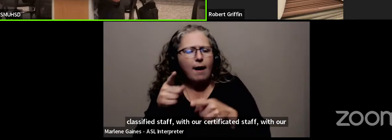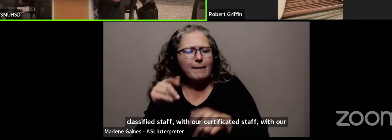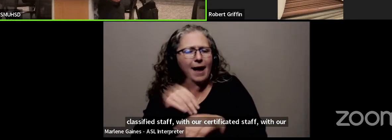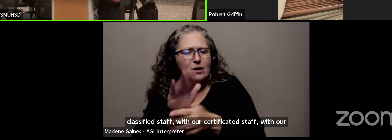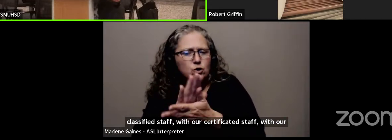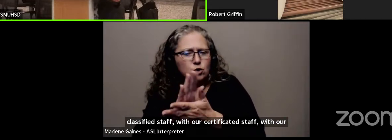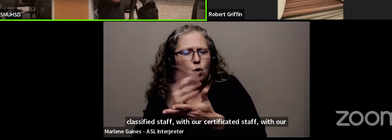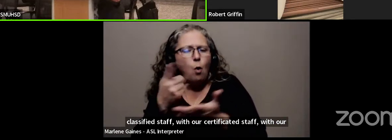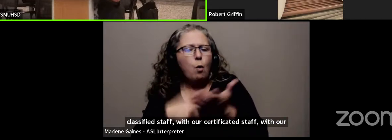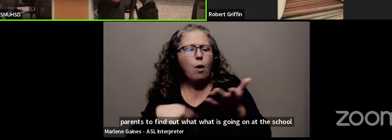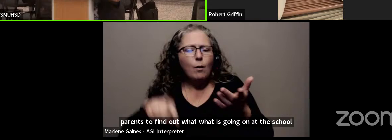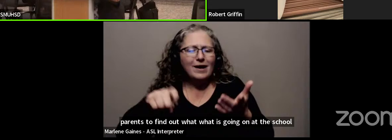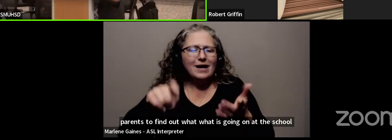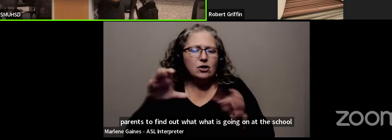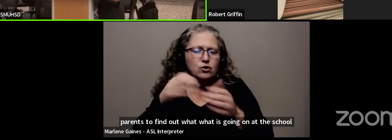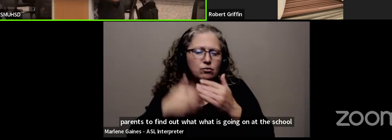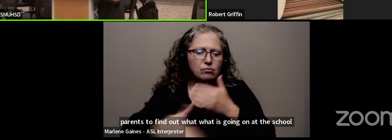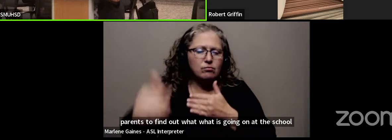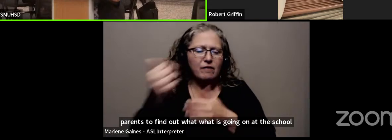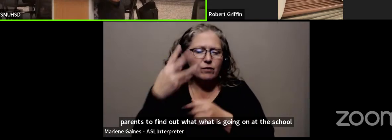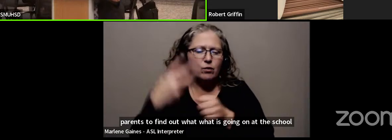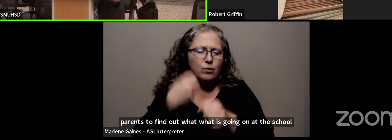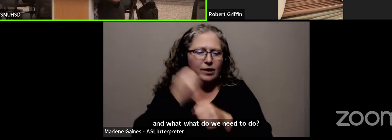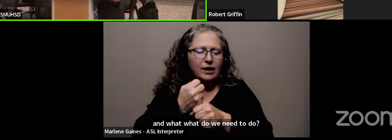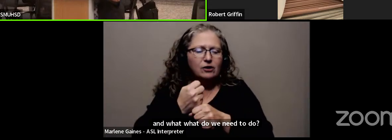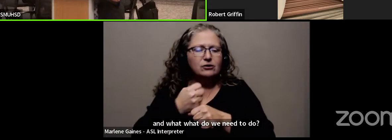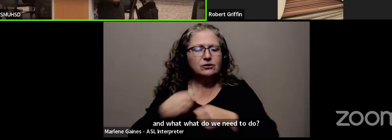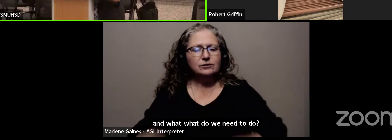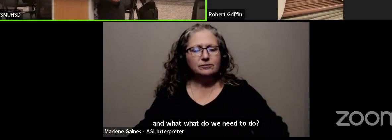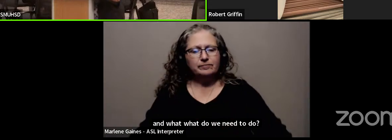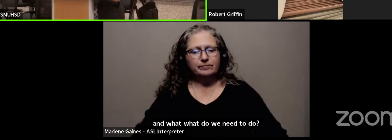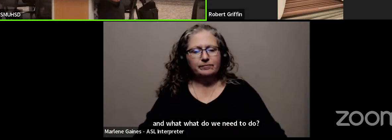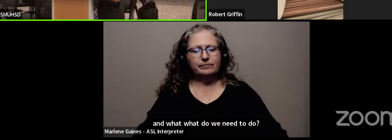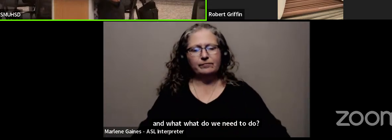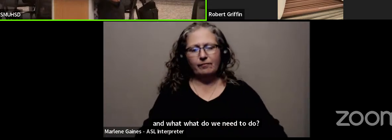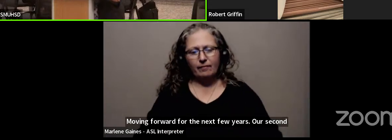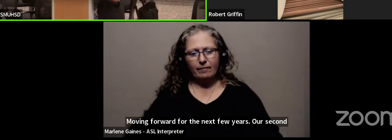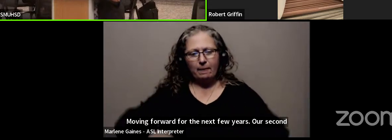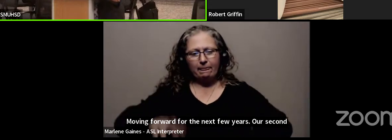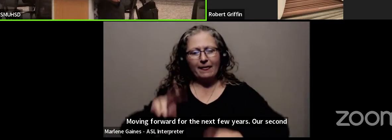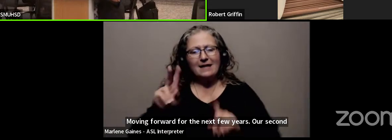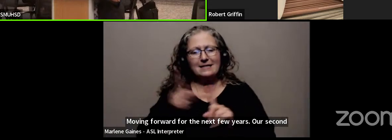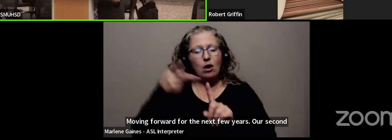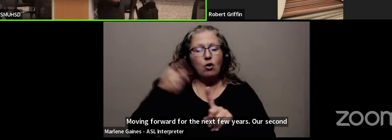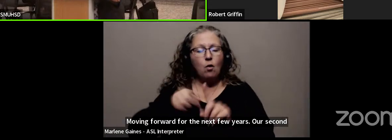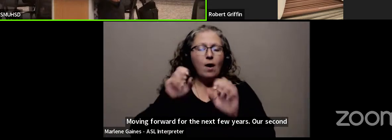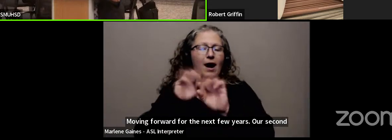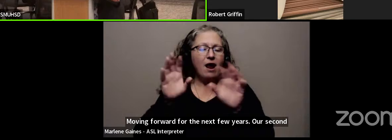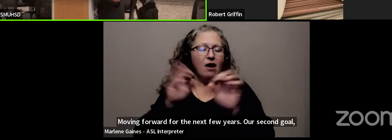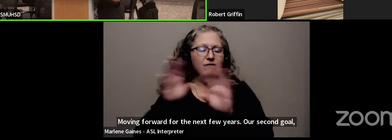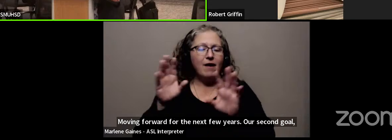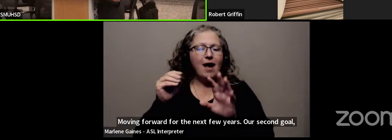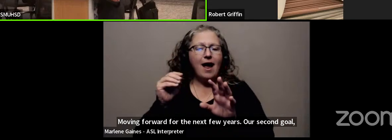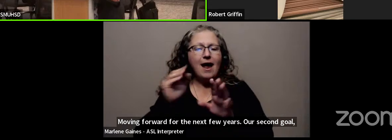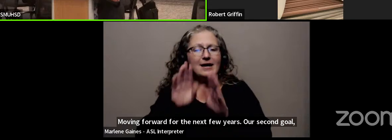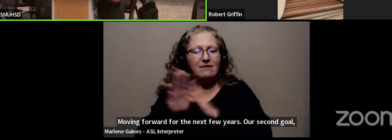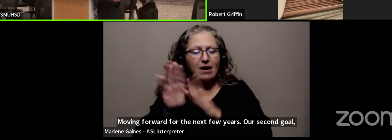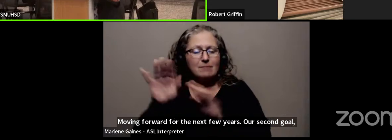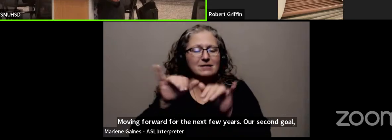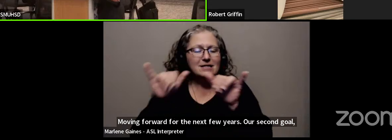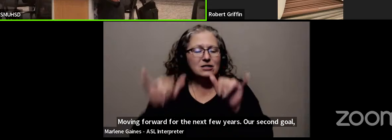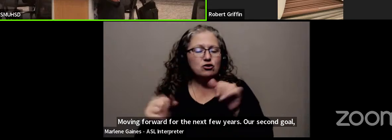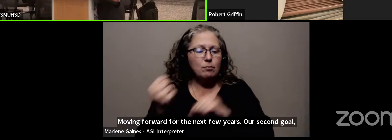need to do moving forward for the next few years. Our second goal, clarify and further develop systems of support to address